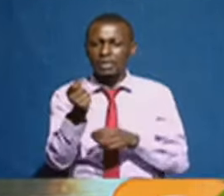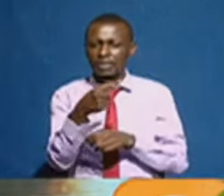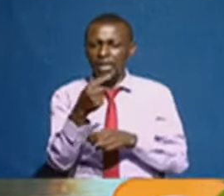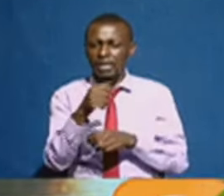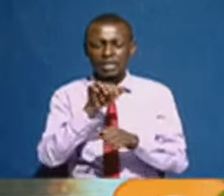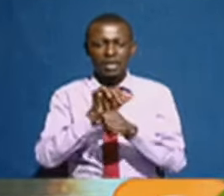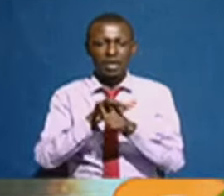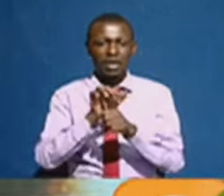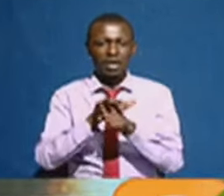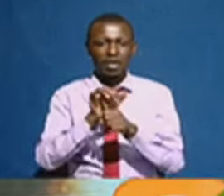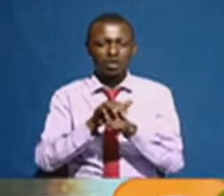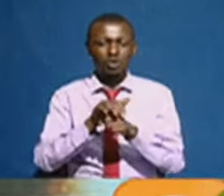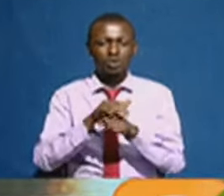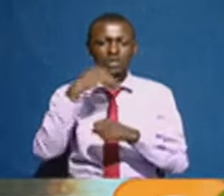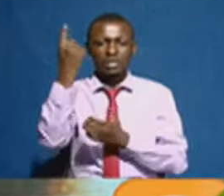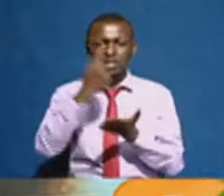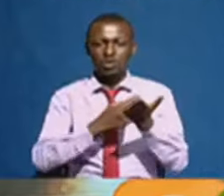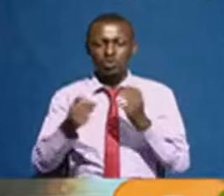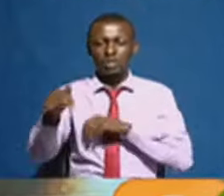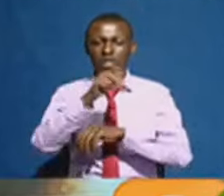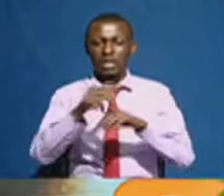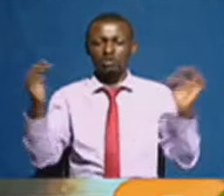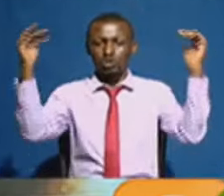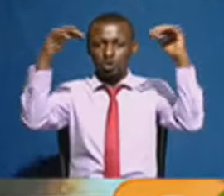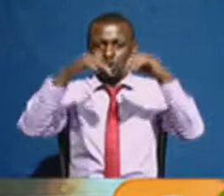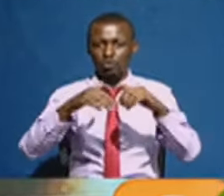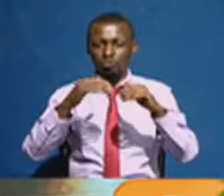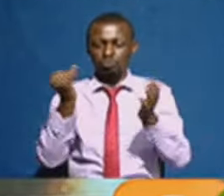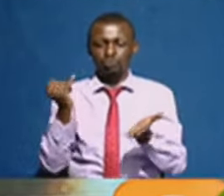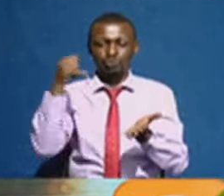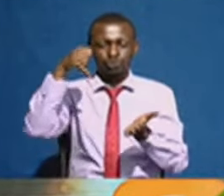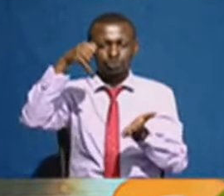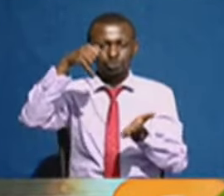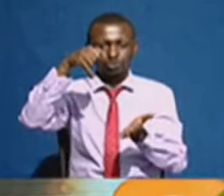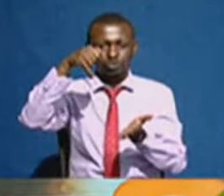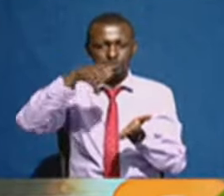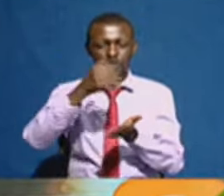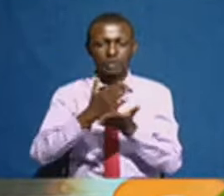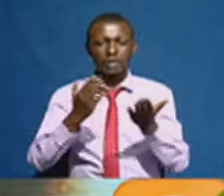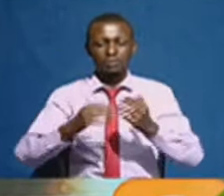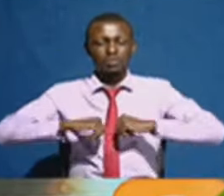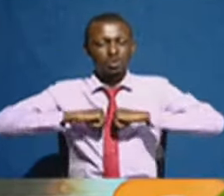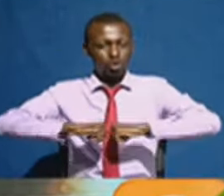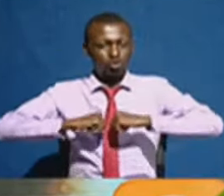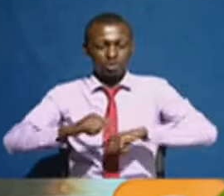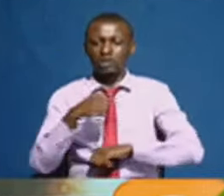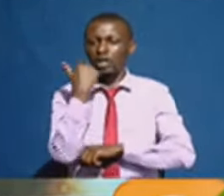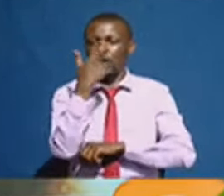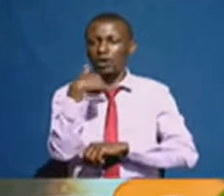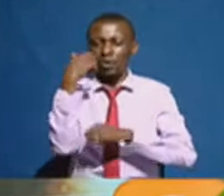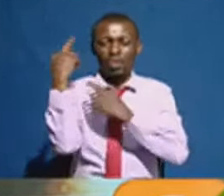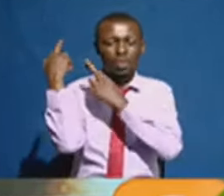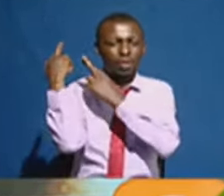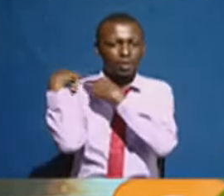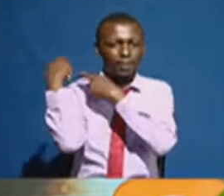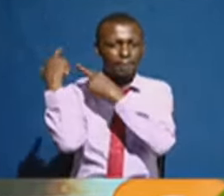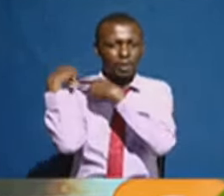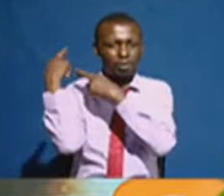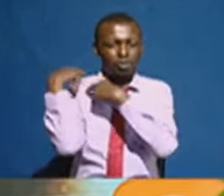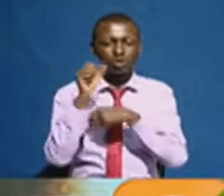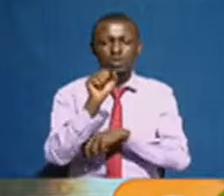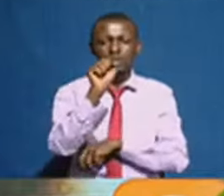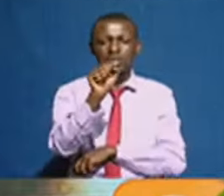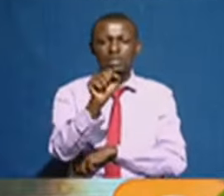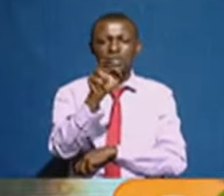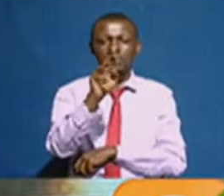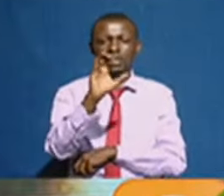national conference next week will be attended by some of those officials responsible for this. The SRC, in